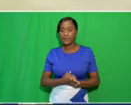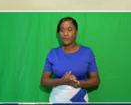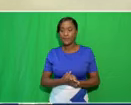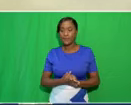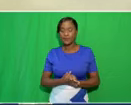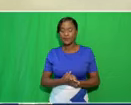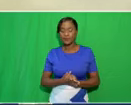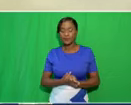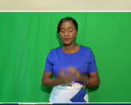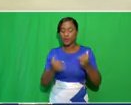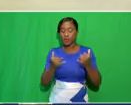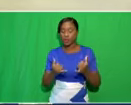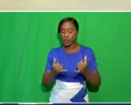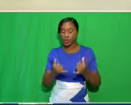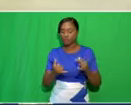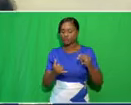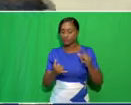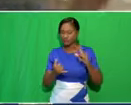This question is,